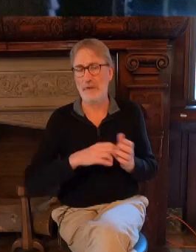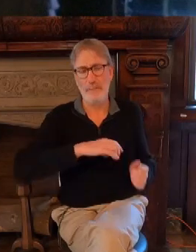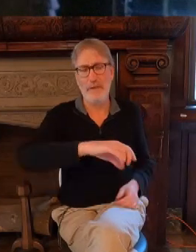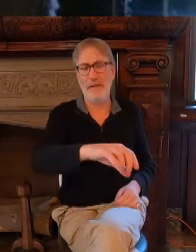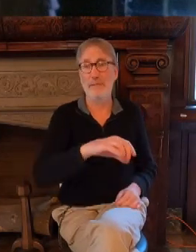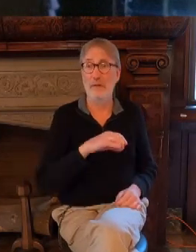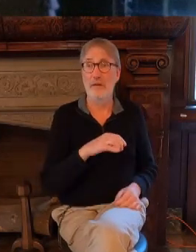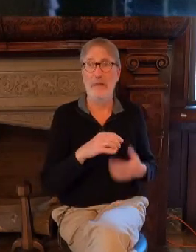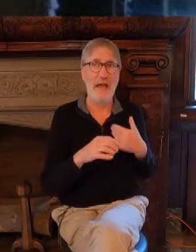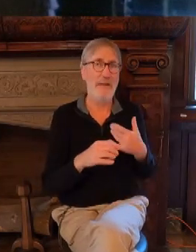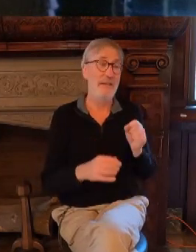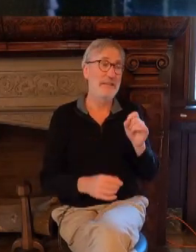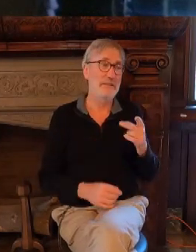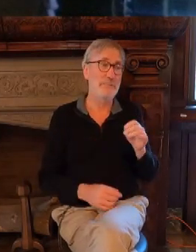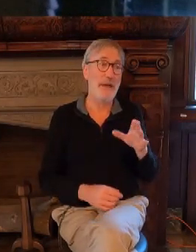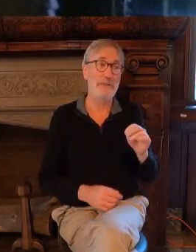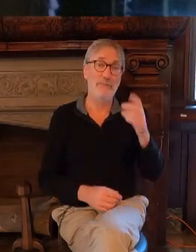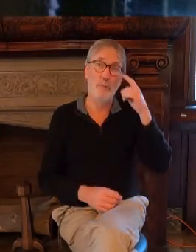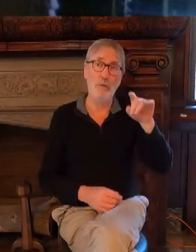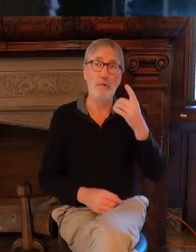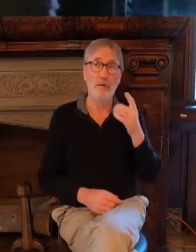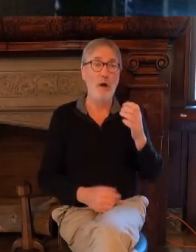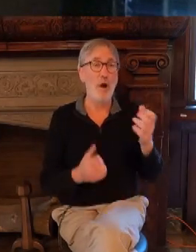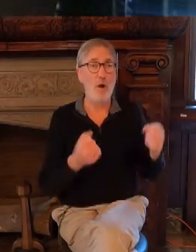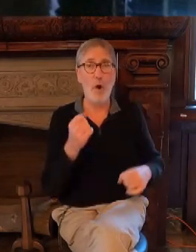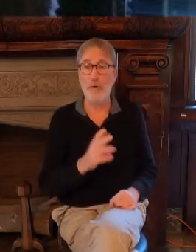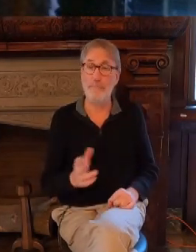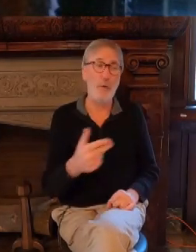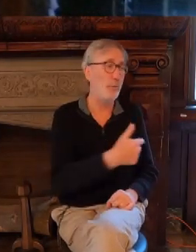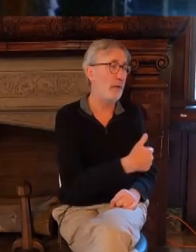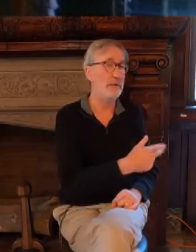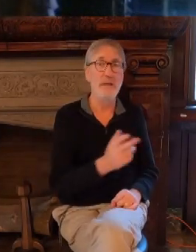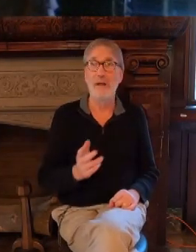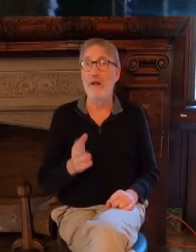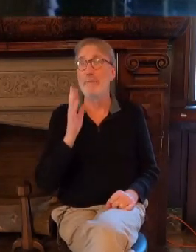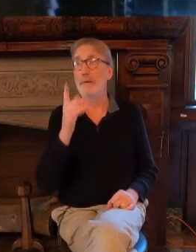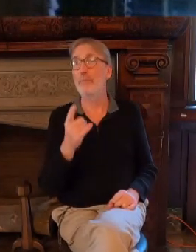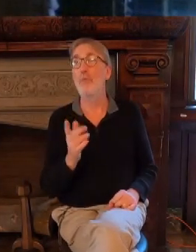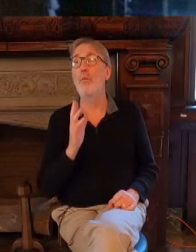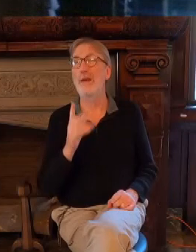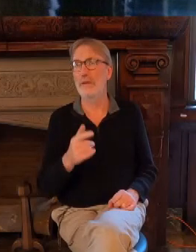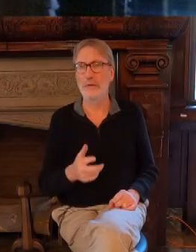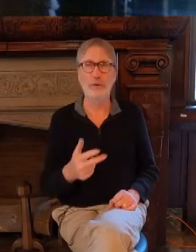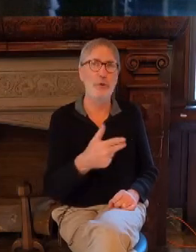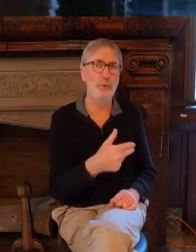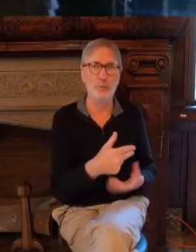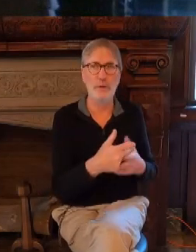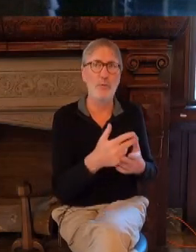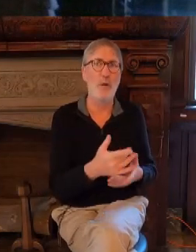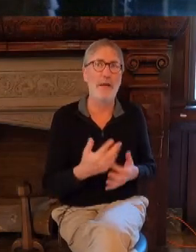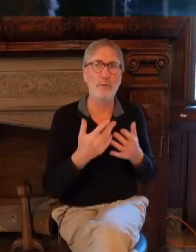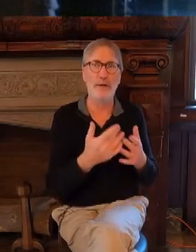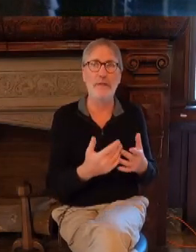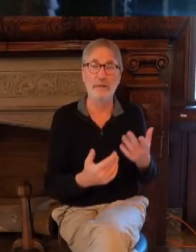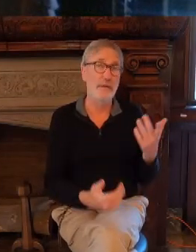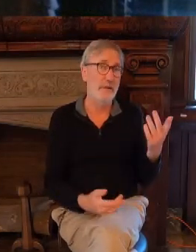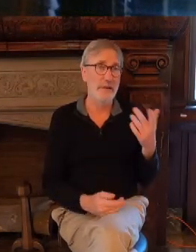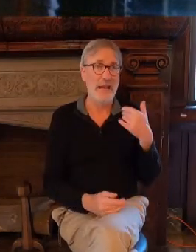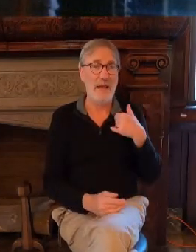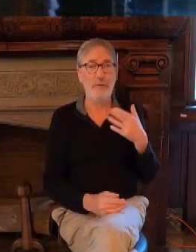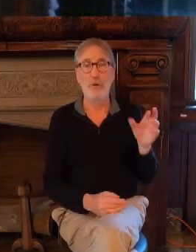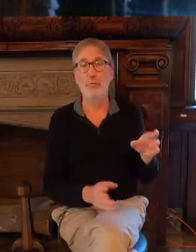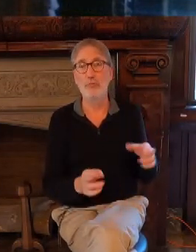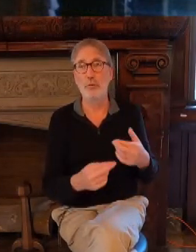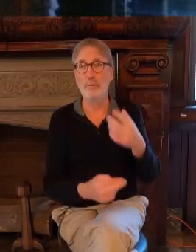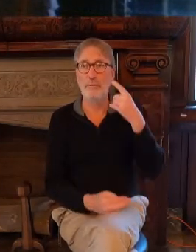is there space for a car that cannot make it both ways? Because people are going to basically turn out, they're going to queue in that space. Is there space for them to